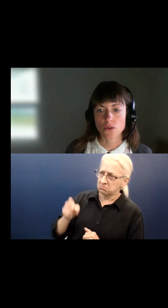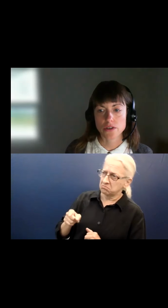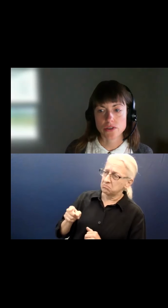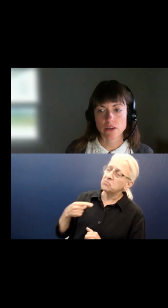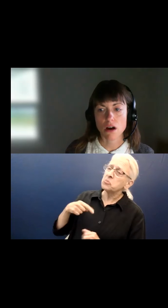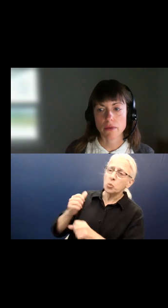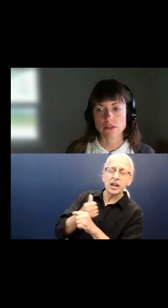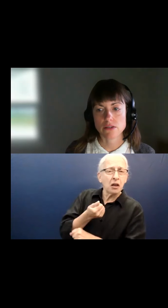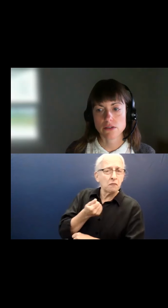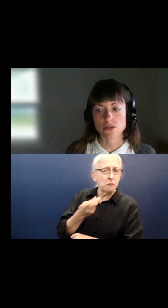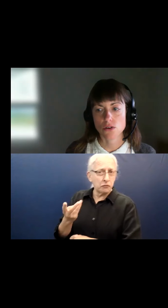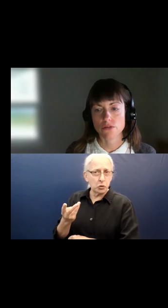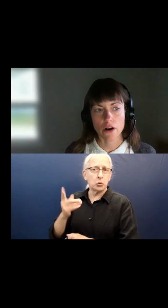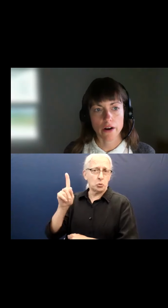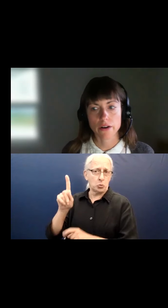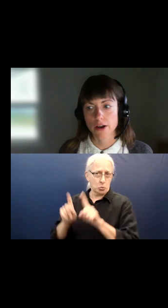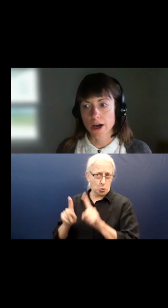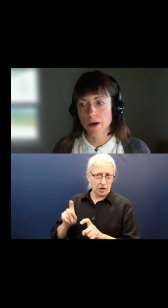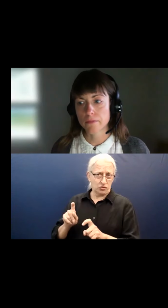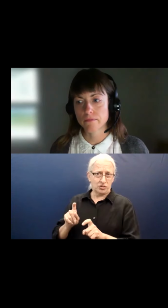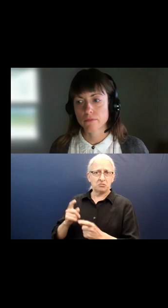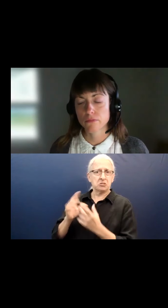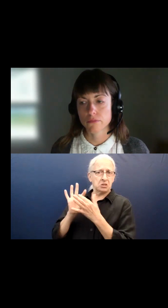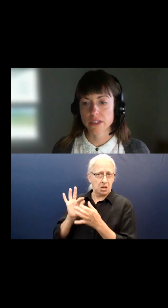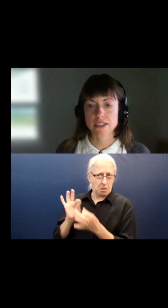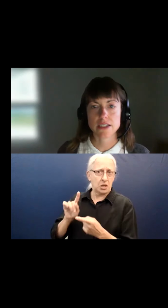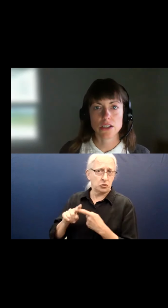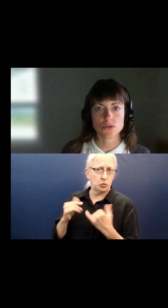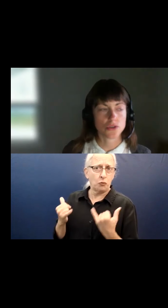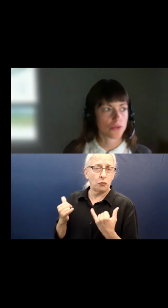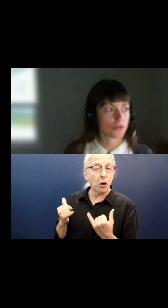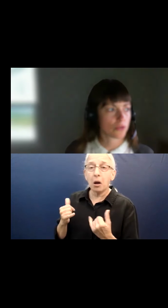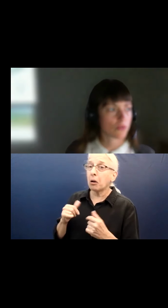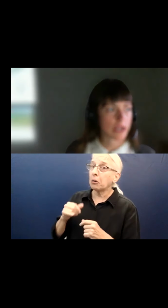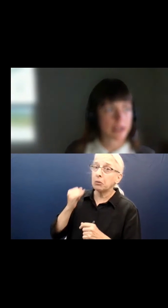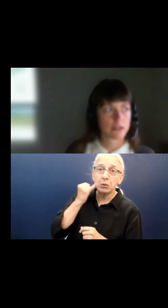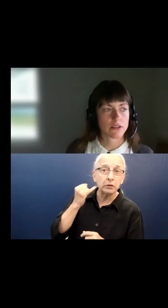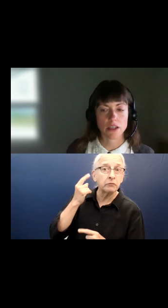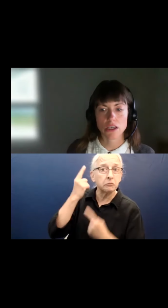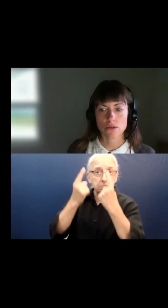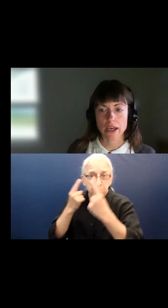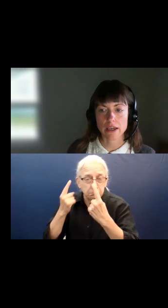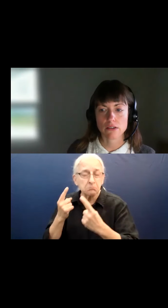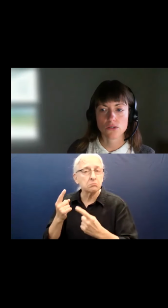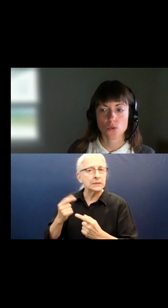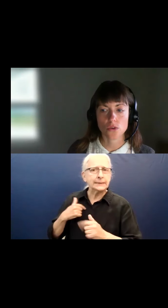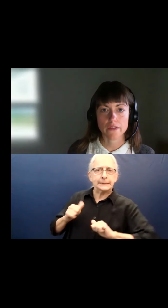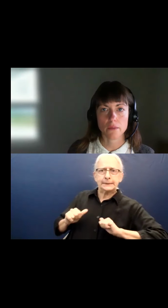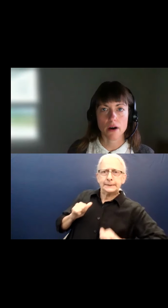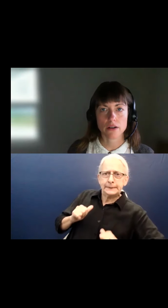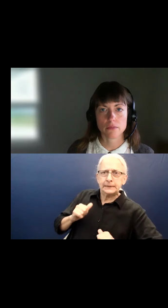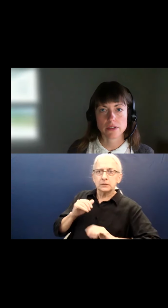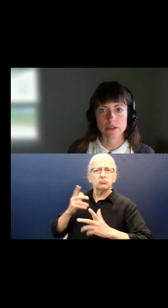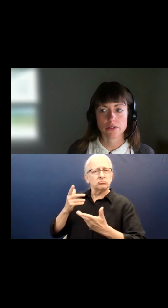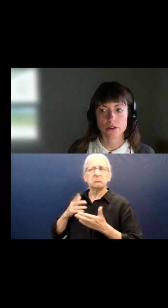a few questions and comments so far. Please continue to write into the Q&A tool at